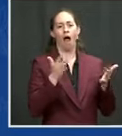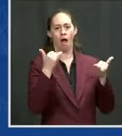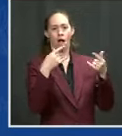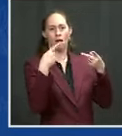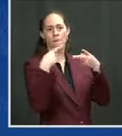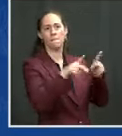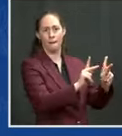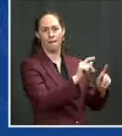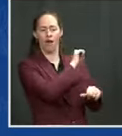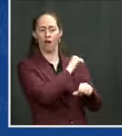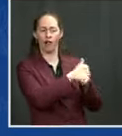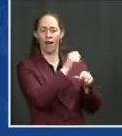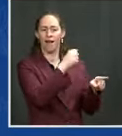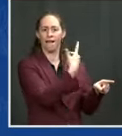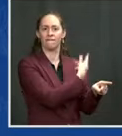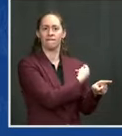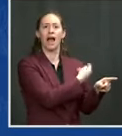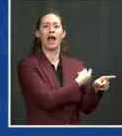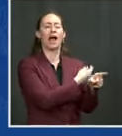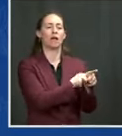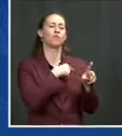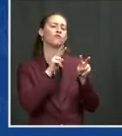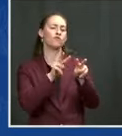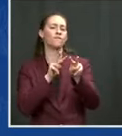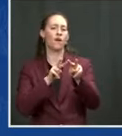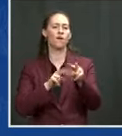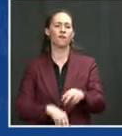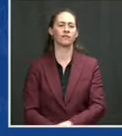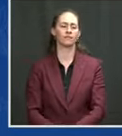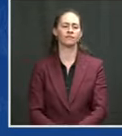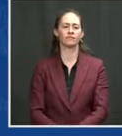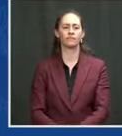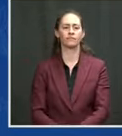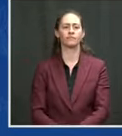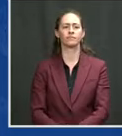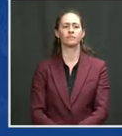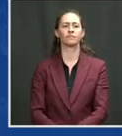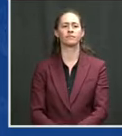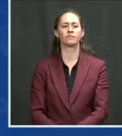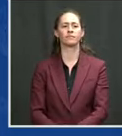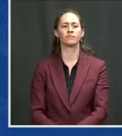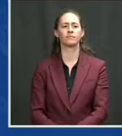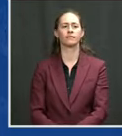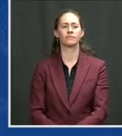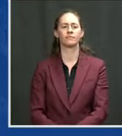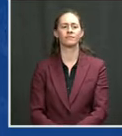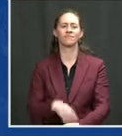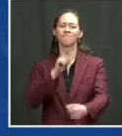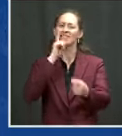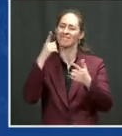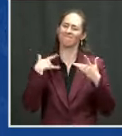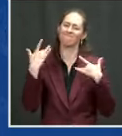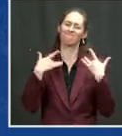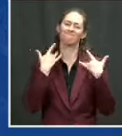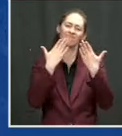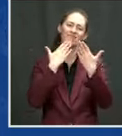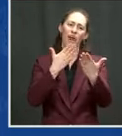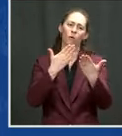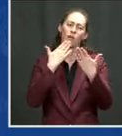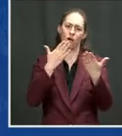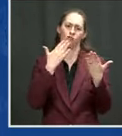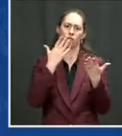more of them than anywhere else. Mr. President, we're really good at having kids here. So we're excited to to have that that opportunity.